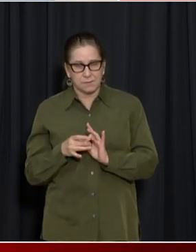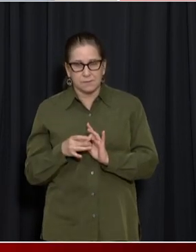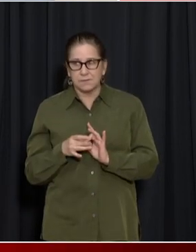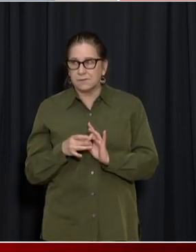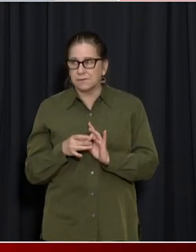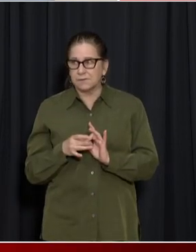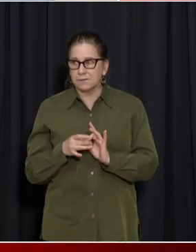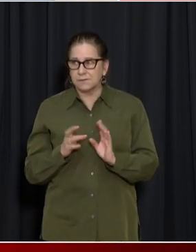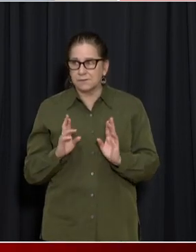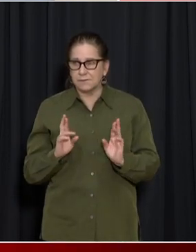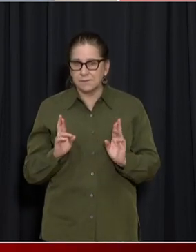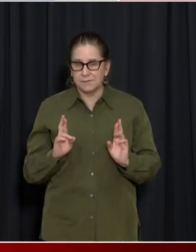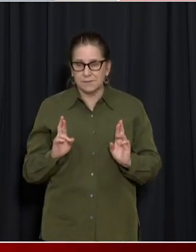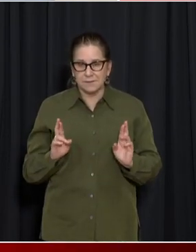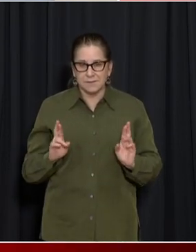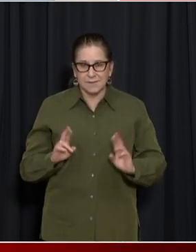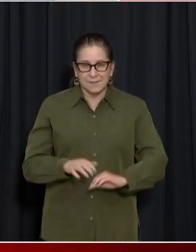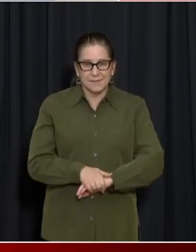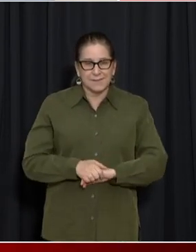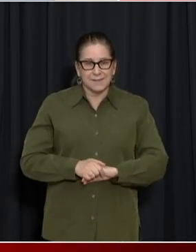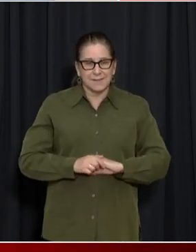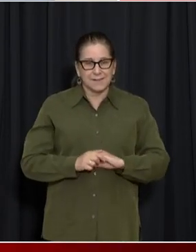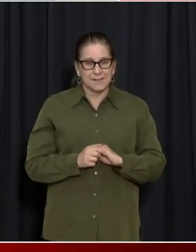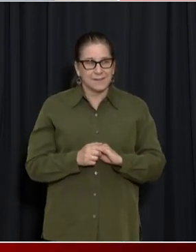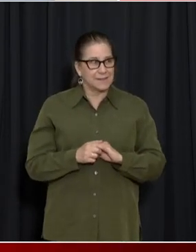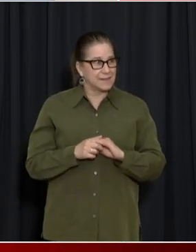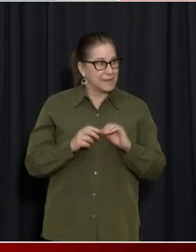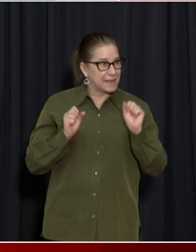Michael, are you able to hear?